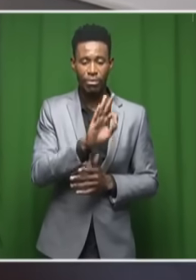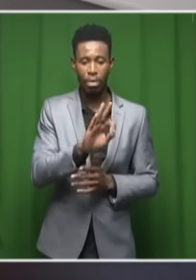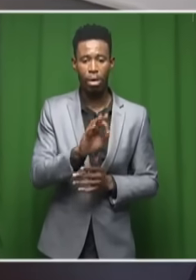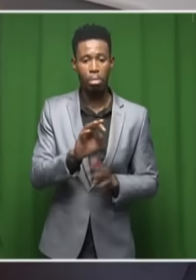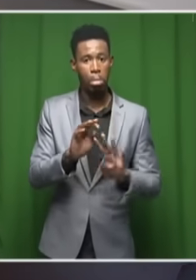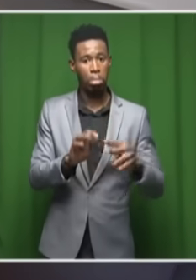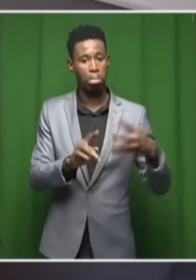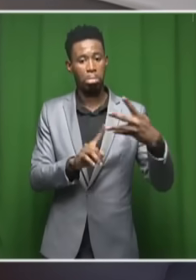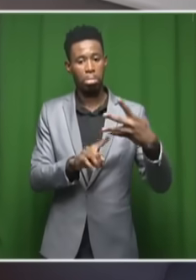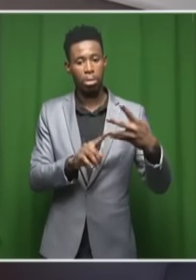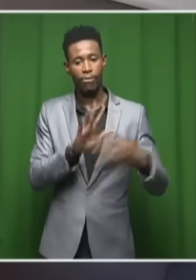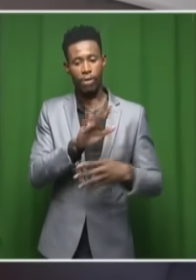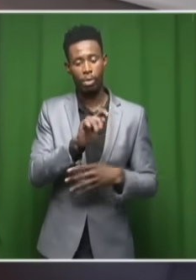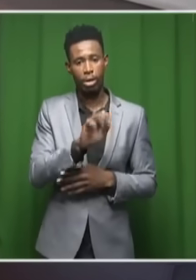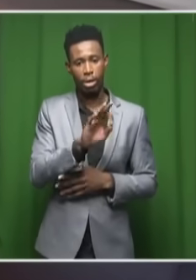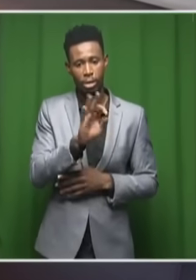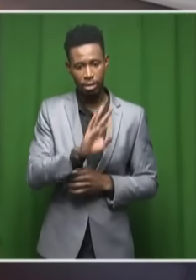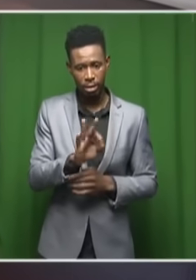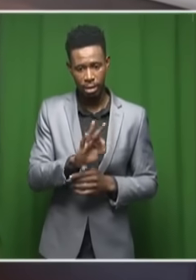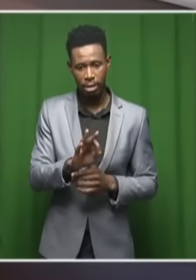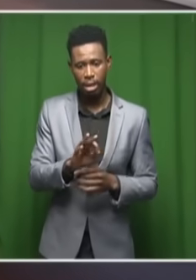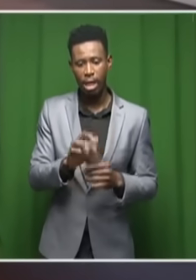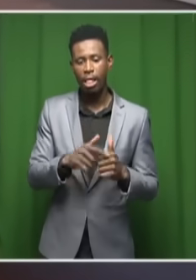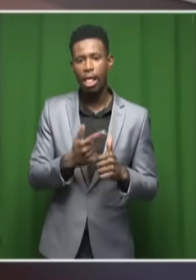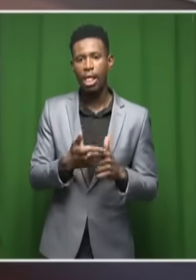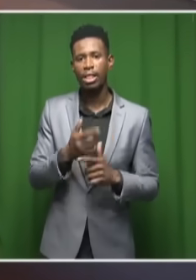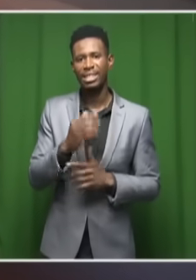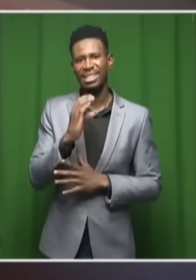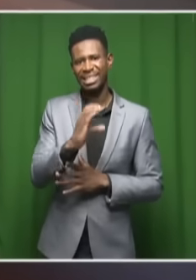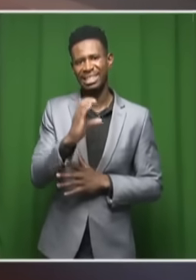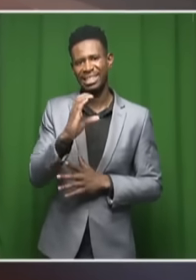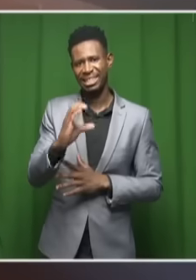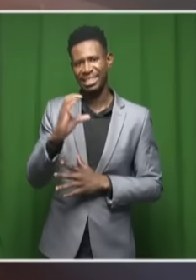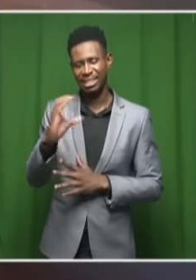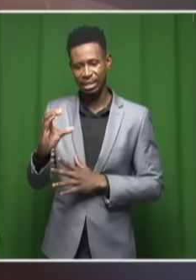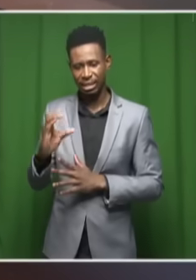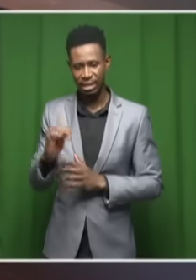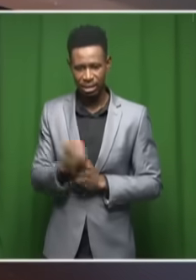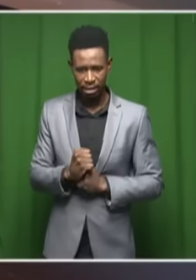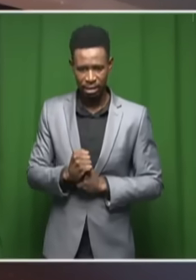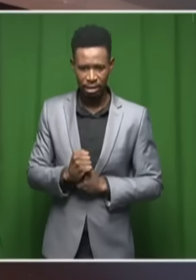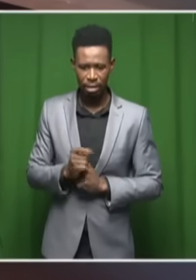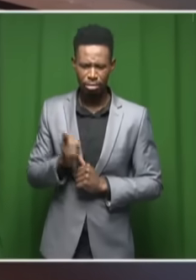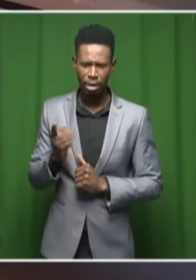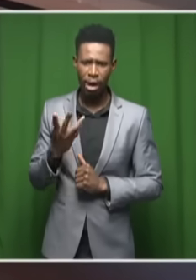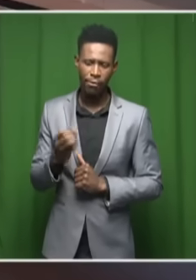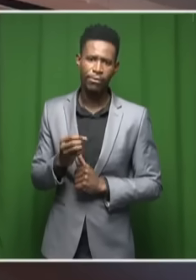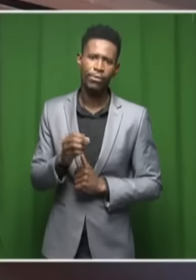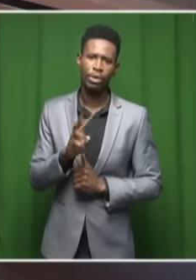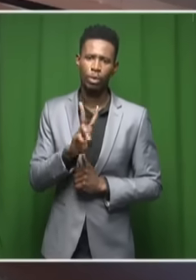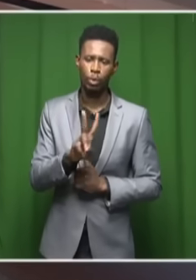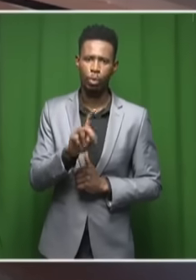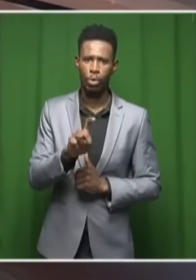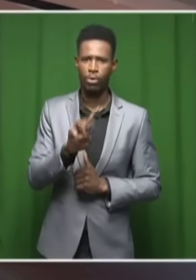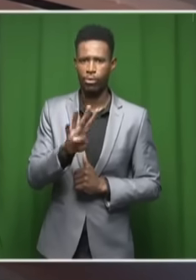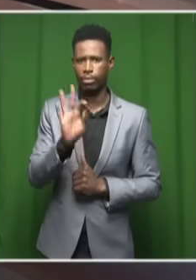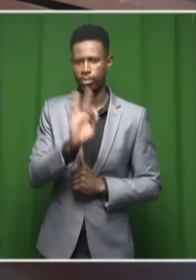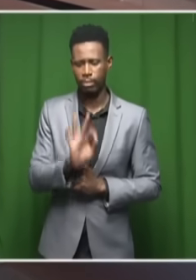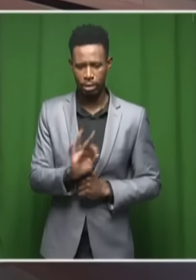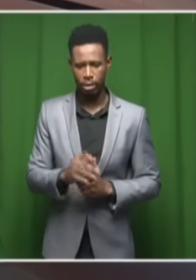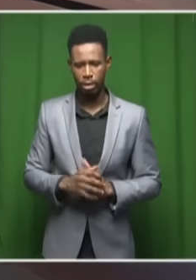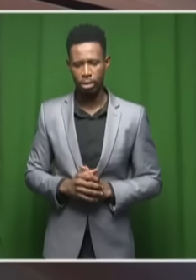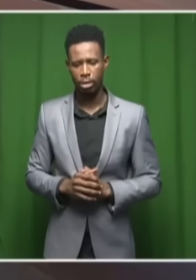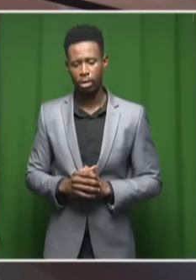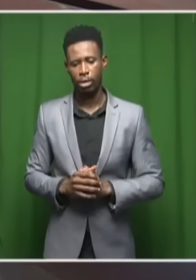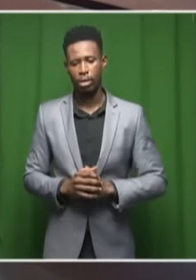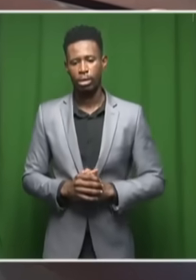fourth position there, 5.3%. And the CCC, the Cape Coloured Congress, they, of course, also receive a